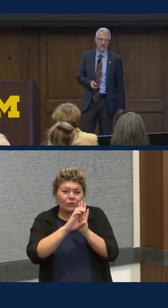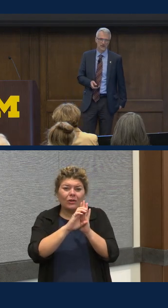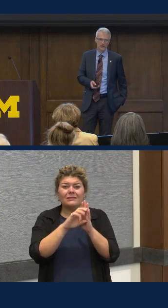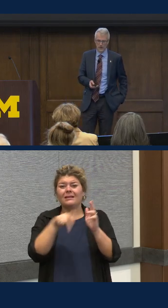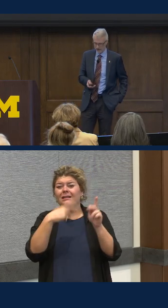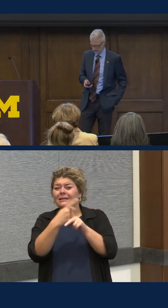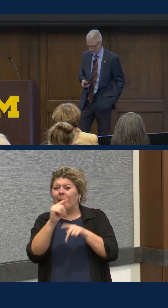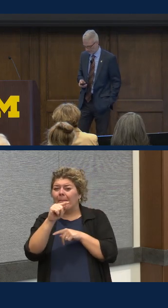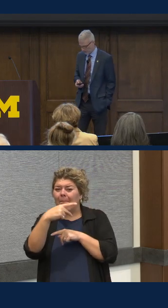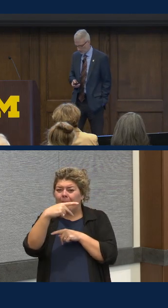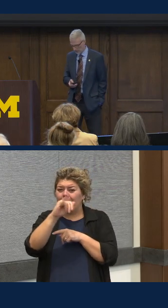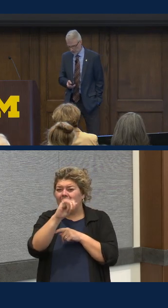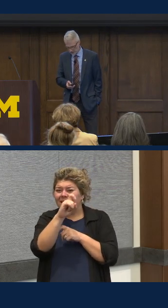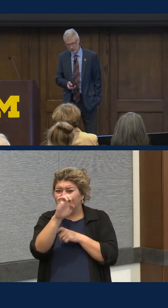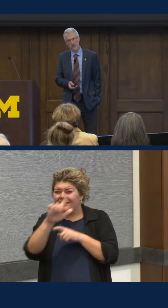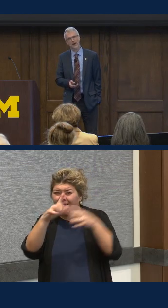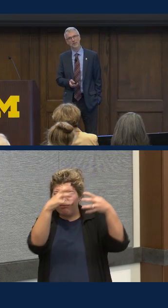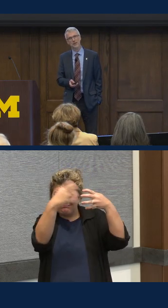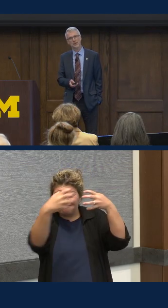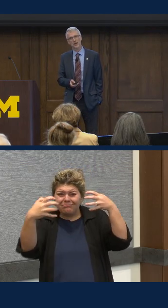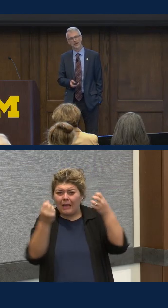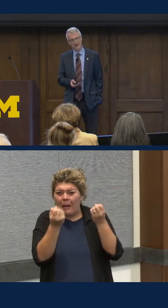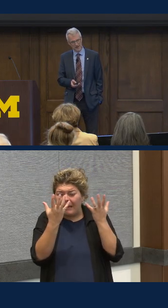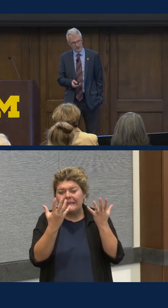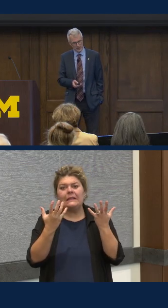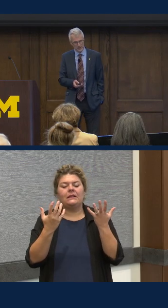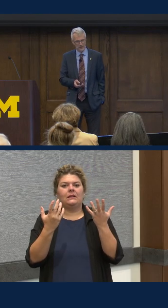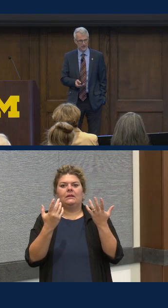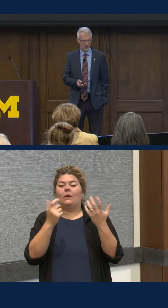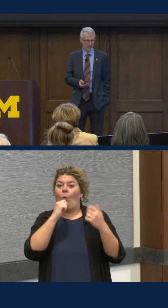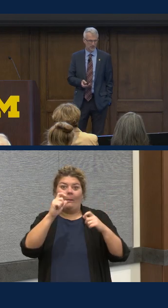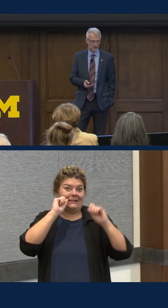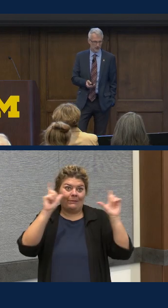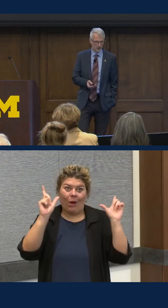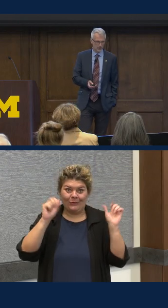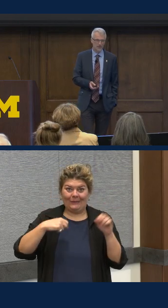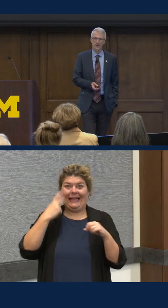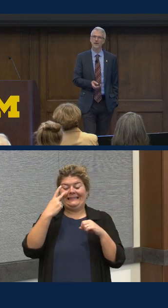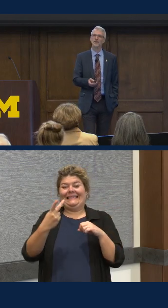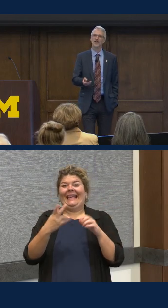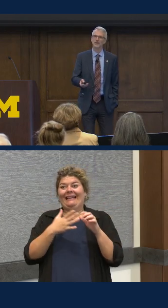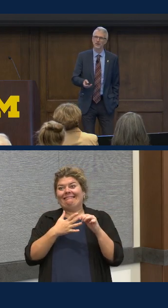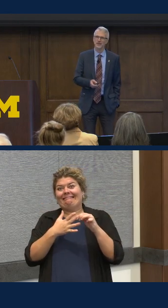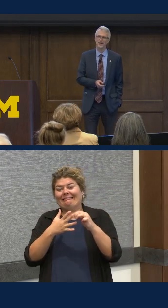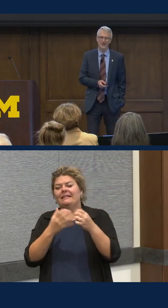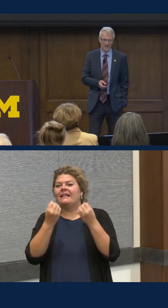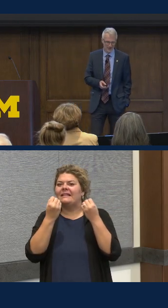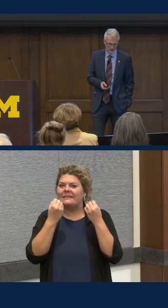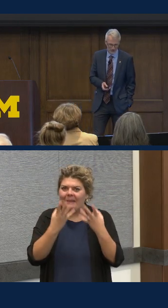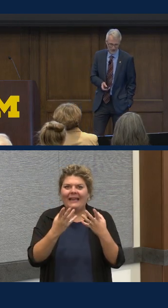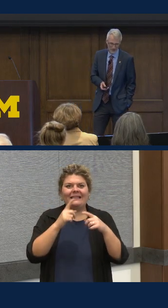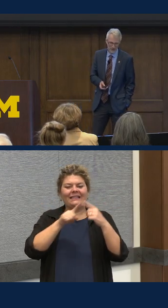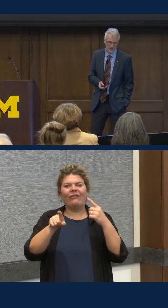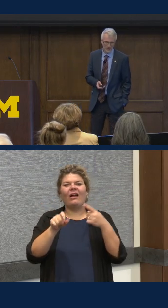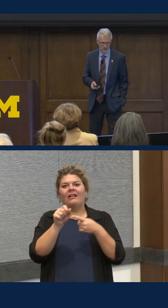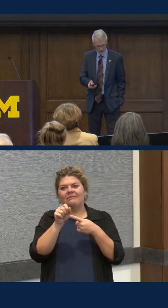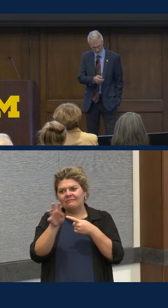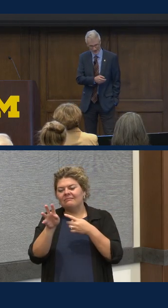of contrast you want. So you would not be surprised at this point. You can see where this is going, is that there is also adjacent